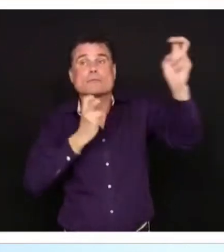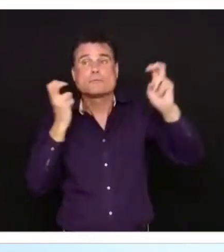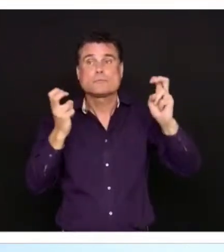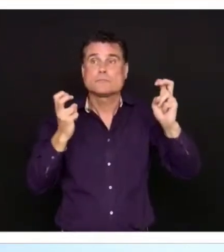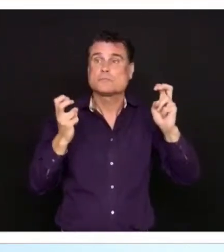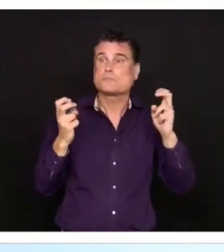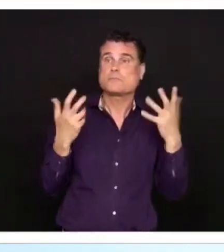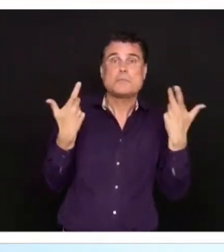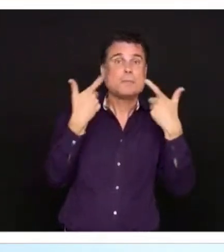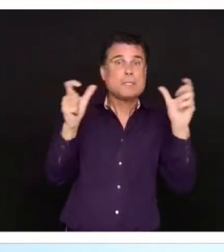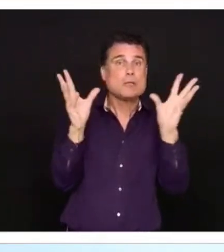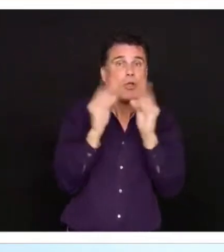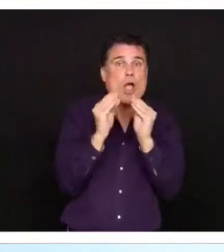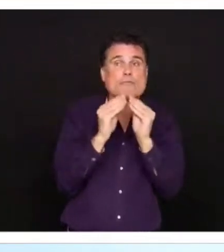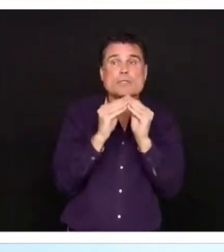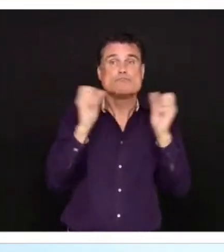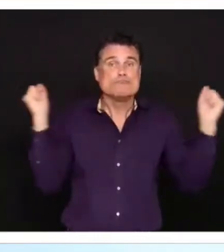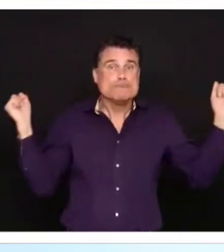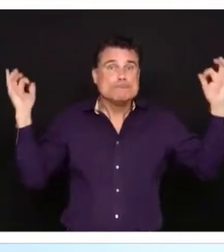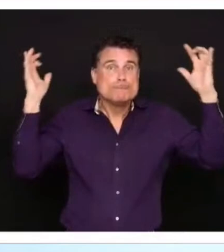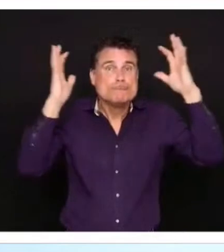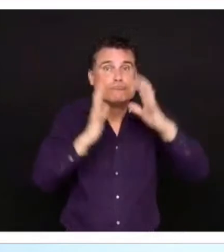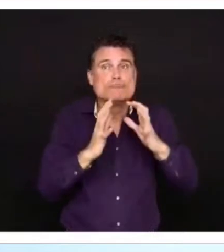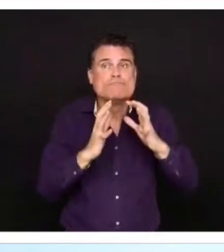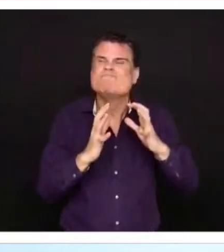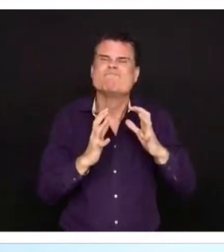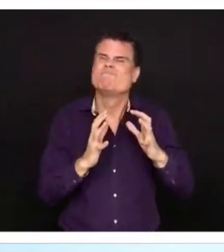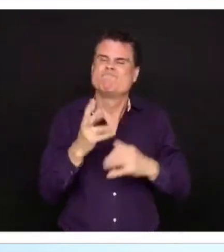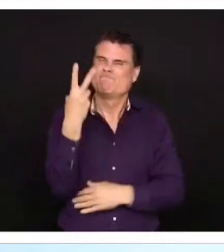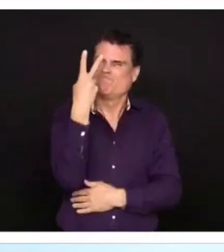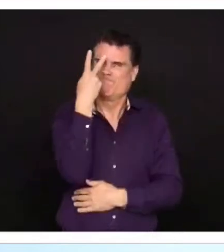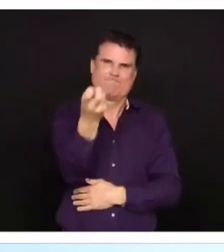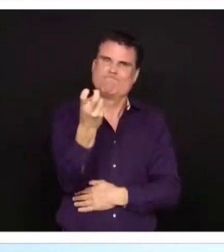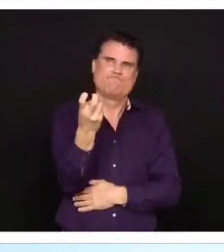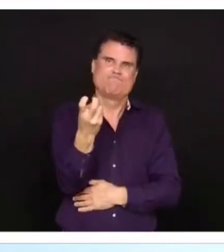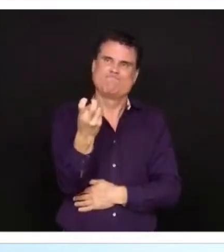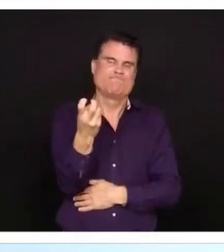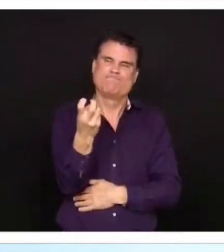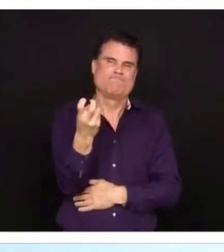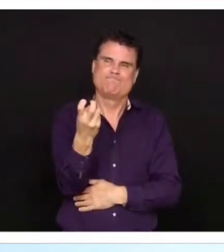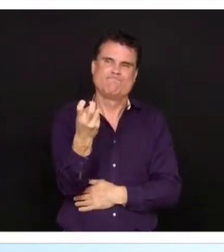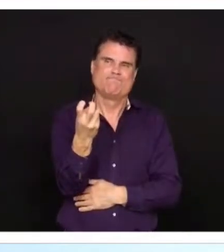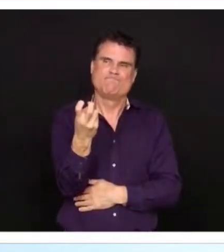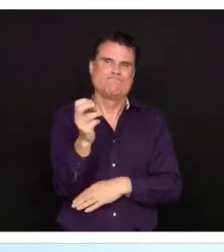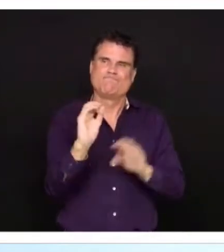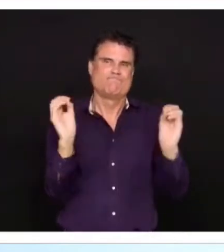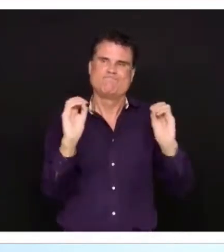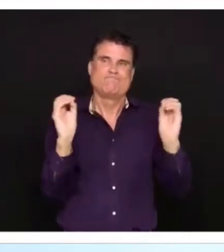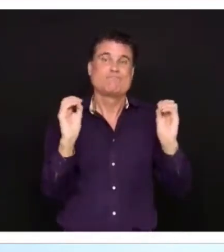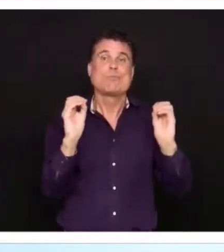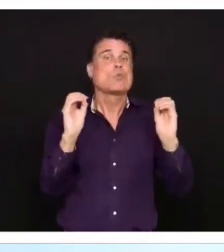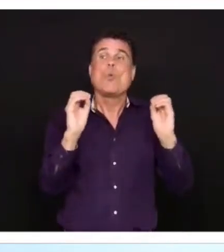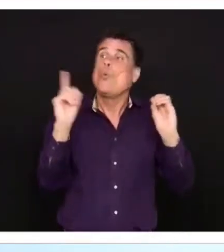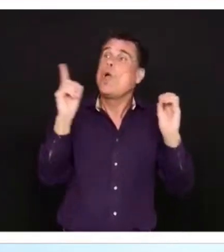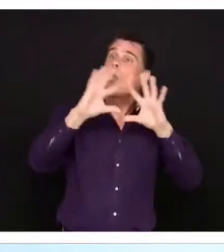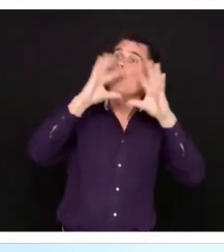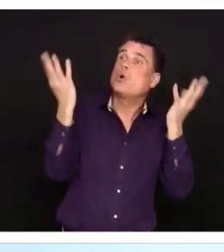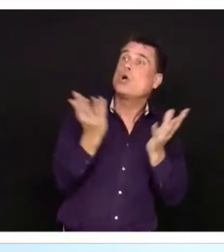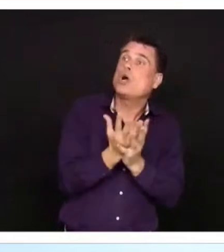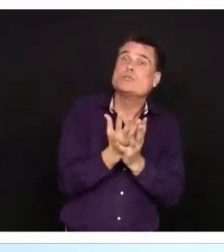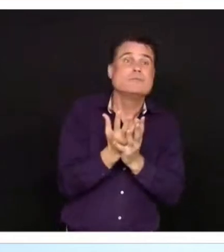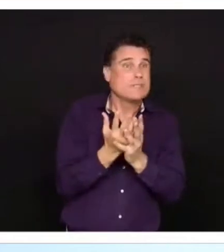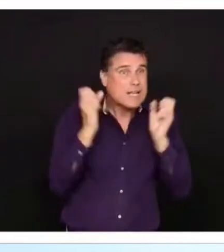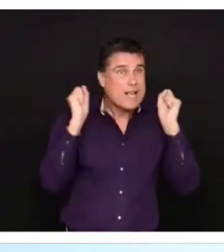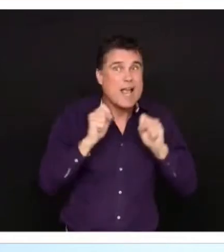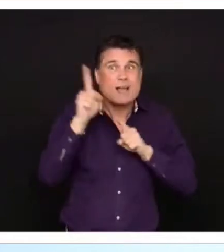not going to happen this year anywhere in the world, and we're all looking at this. I mean, Italy is reeling, Spain is reeling, the